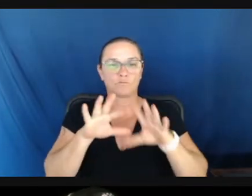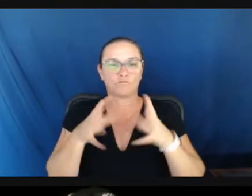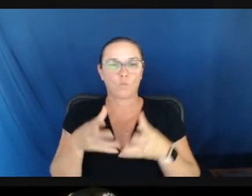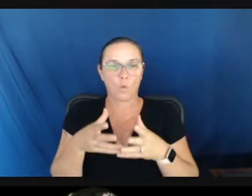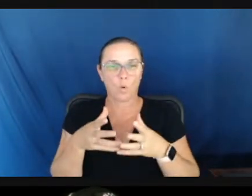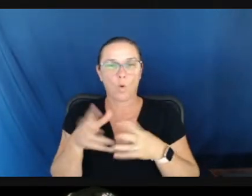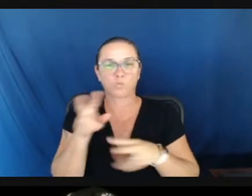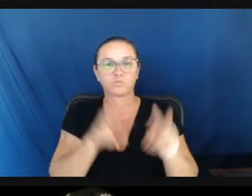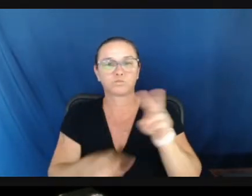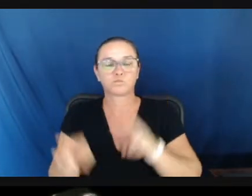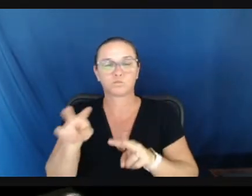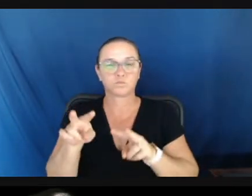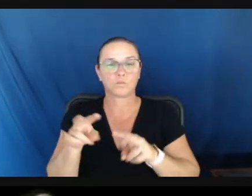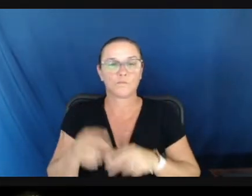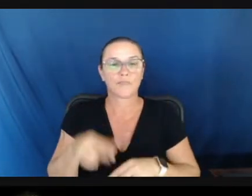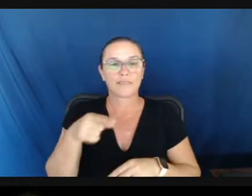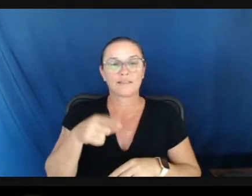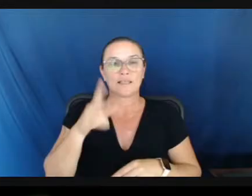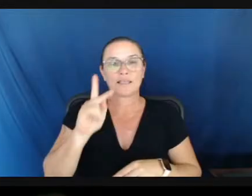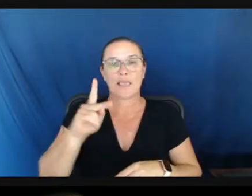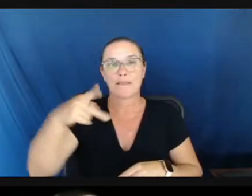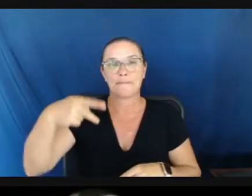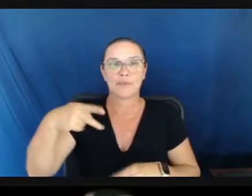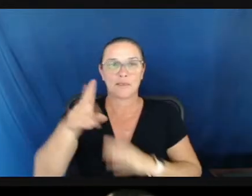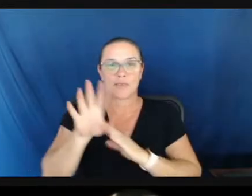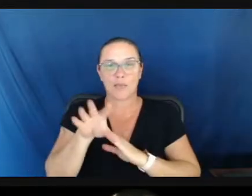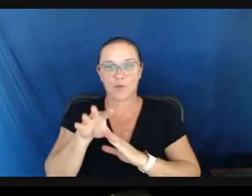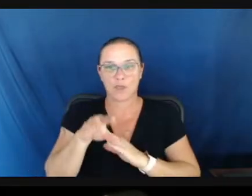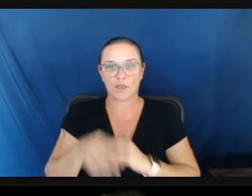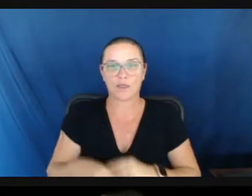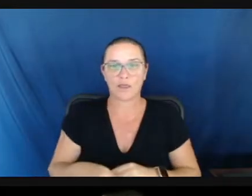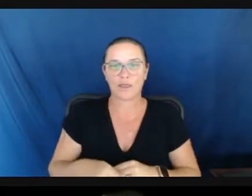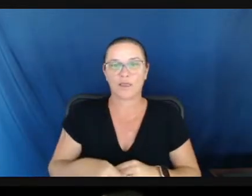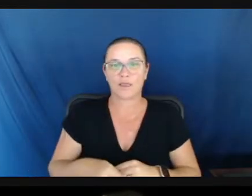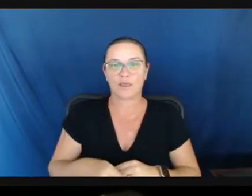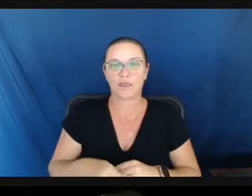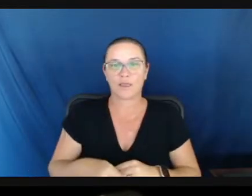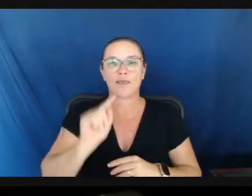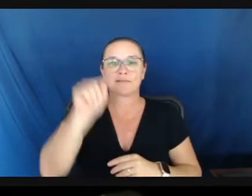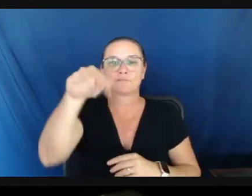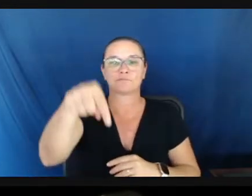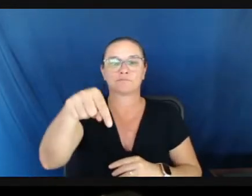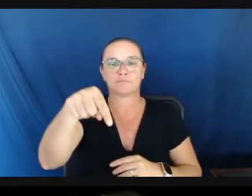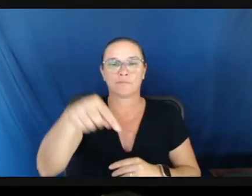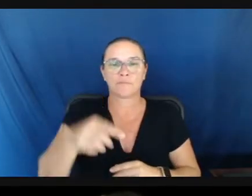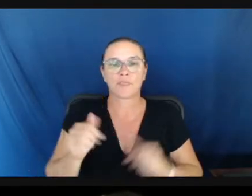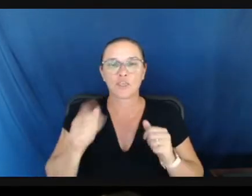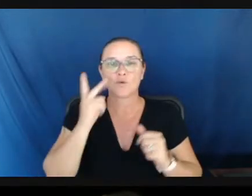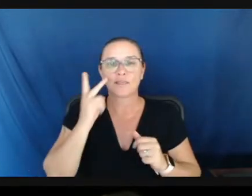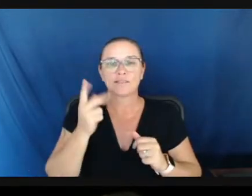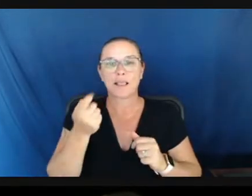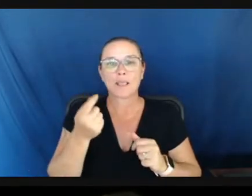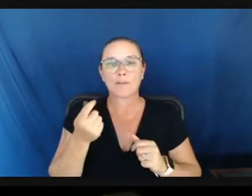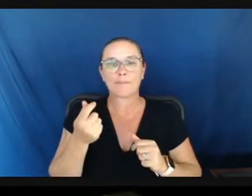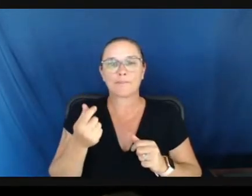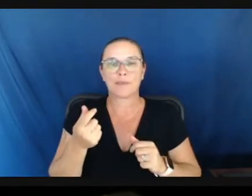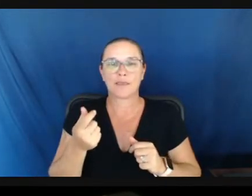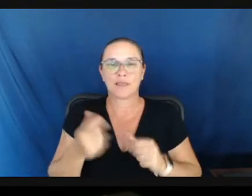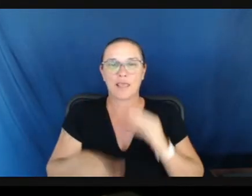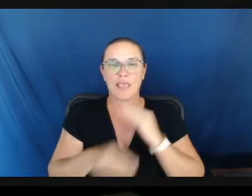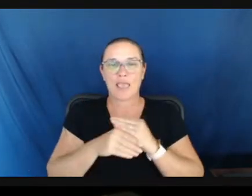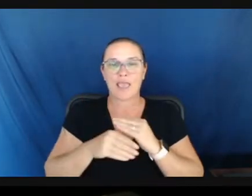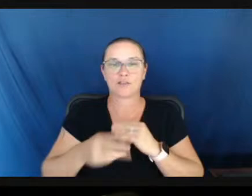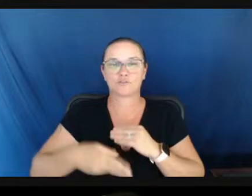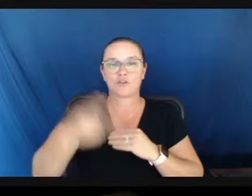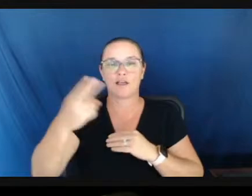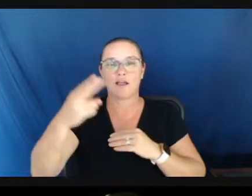side of Mauna Loa, the KP camera. And Kilauea is down in this pit, so you can see sometimes these extra high clouds from the heat,